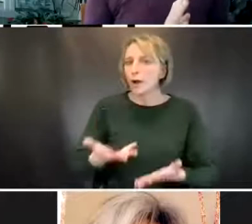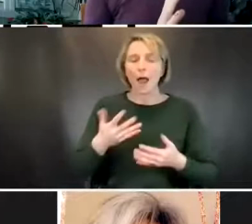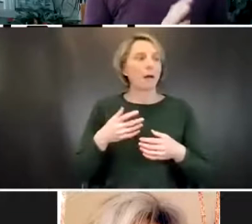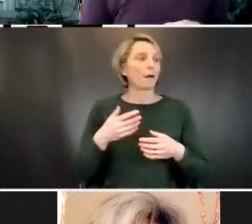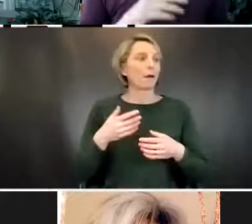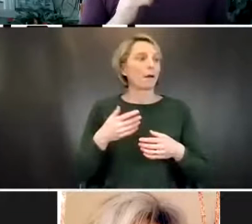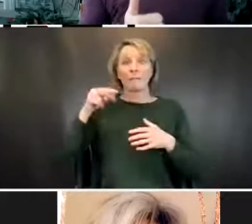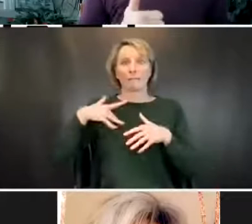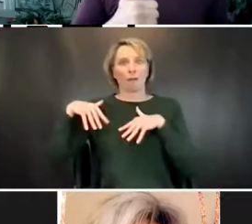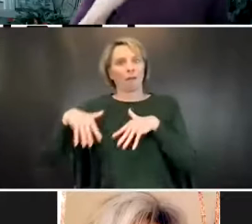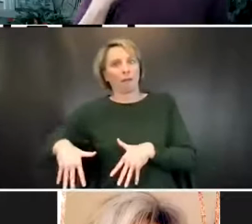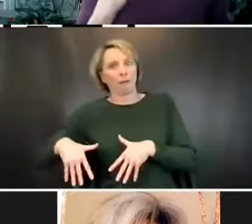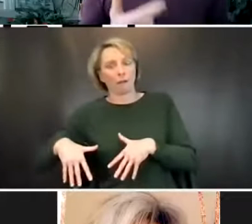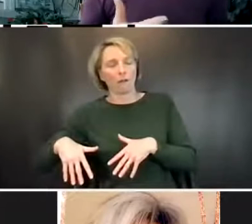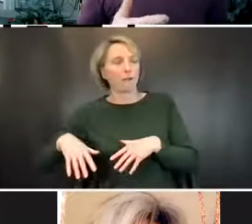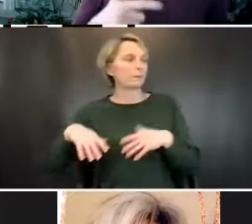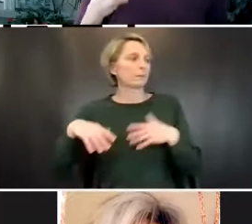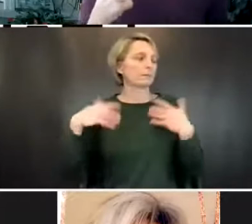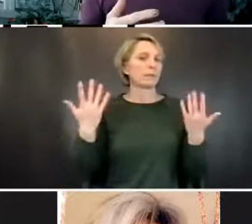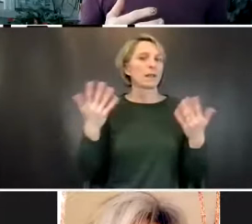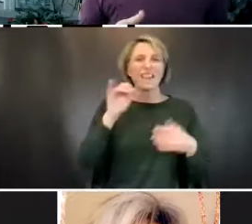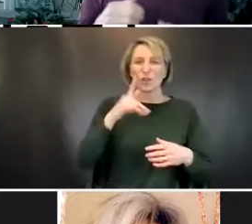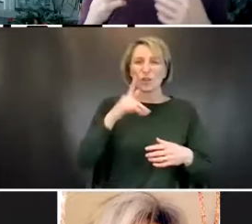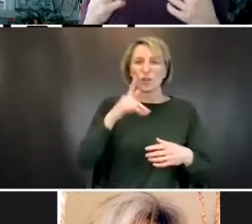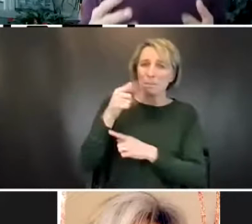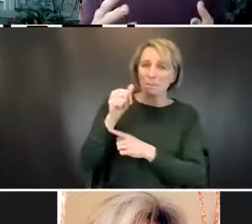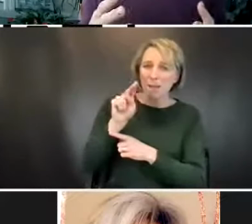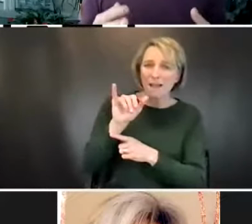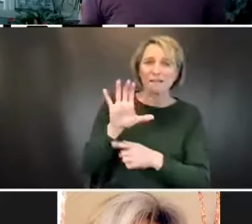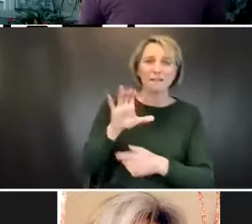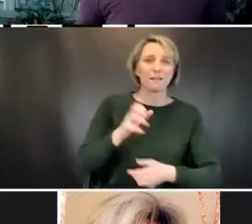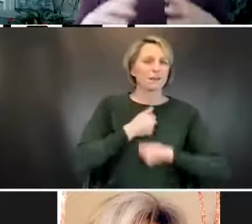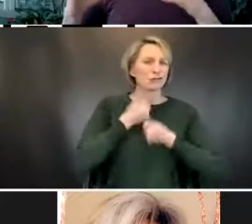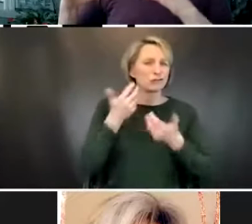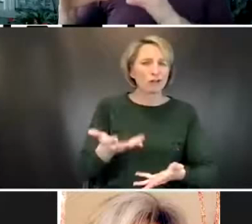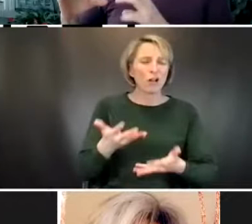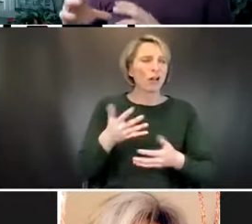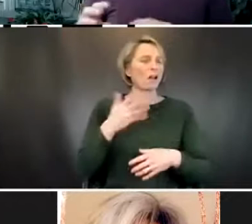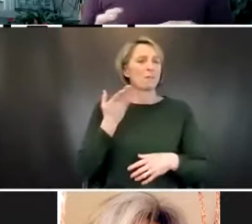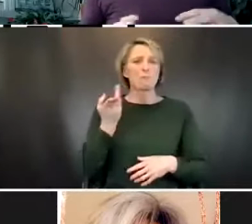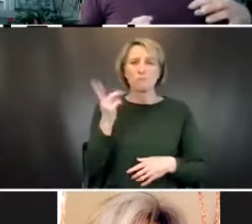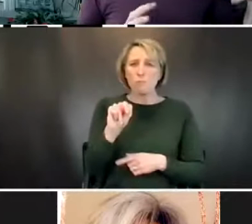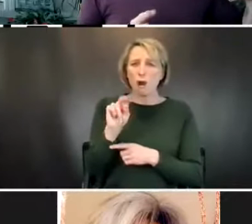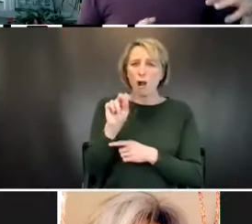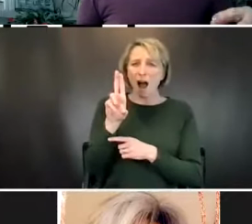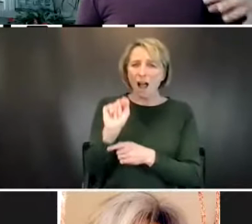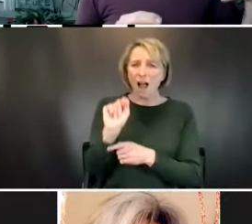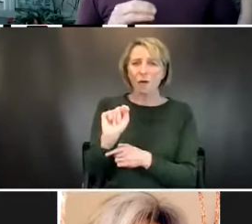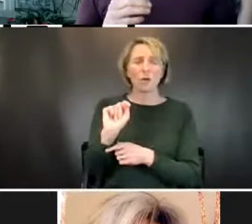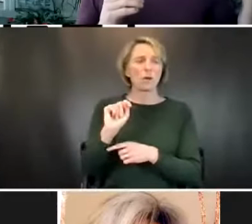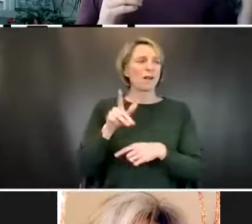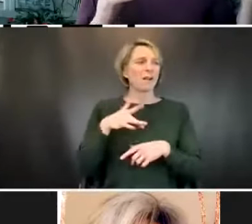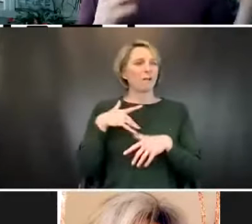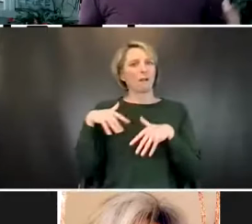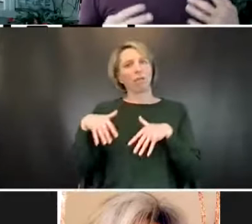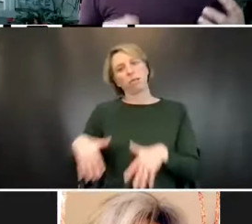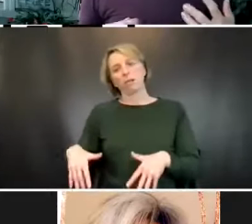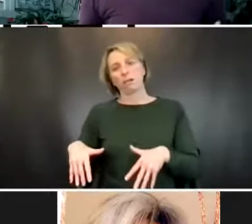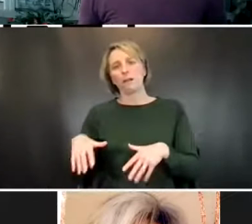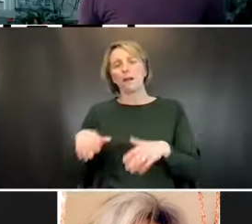stress responses, panic, exhaustion, burnout, shutdown, then that's something that's become chronic